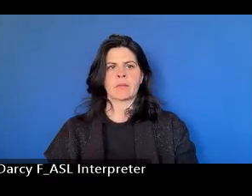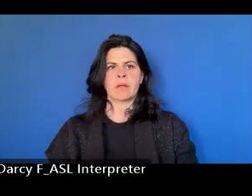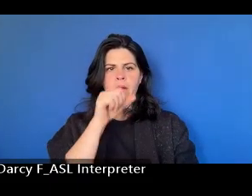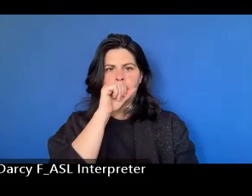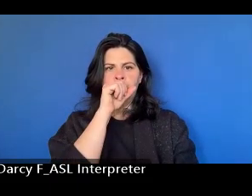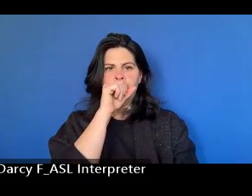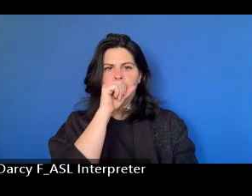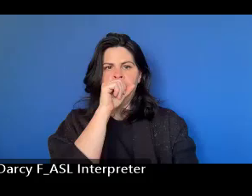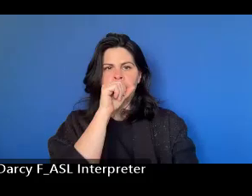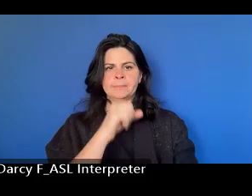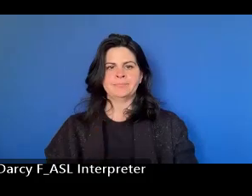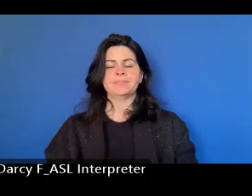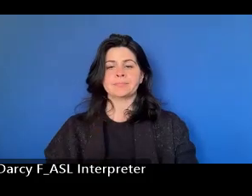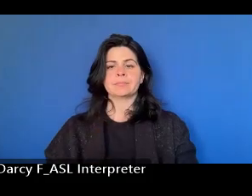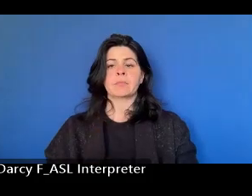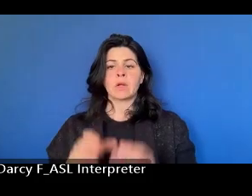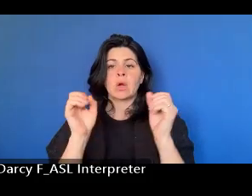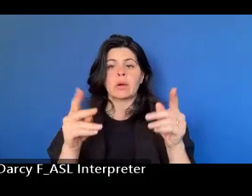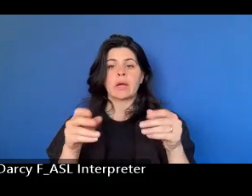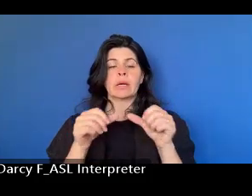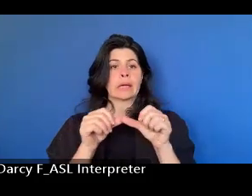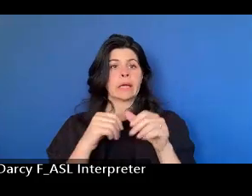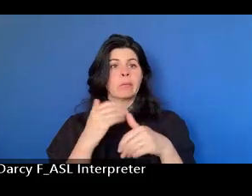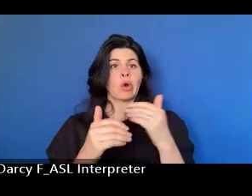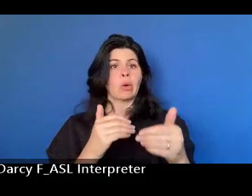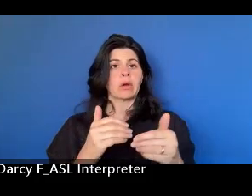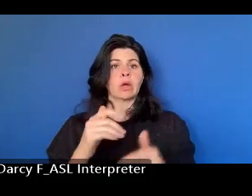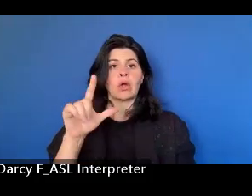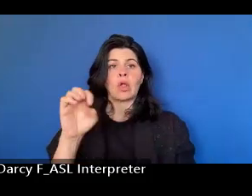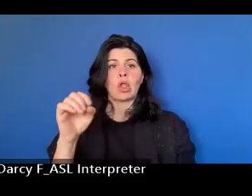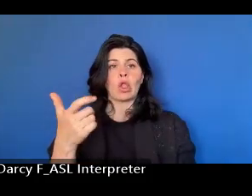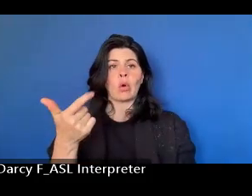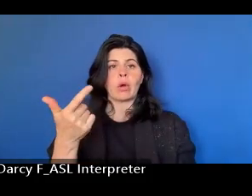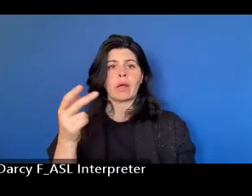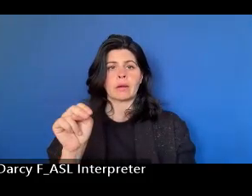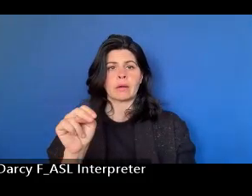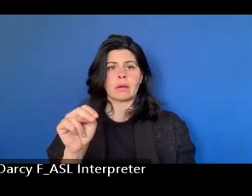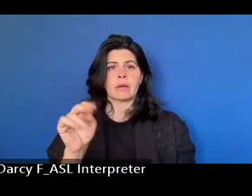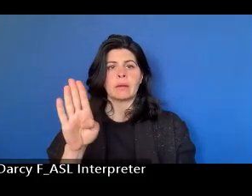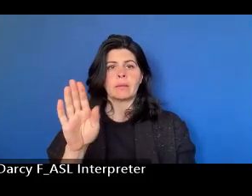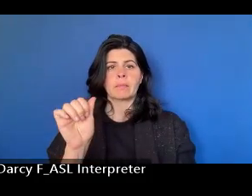All right, we're going to keep going. Logan Babcock.